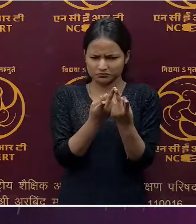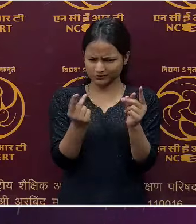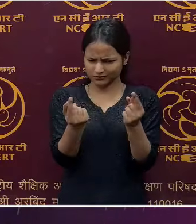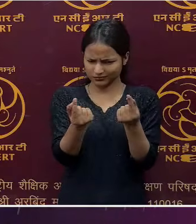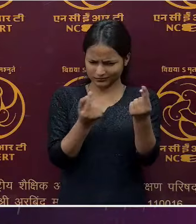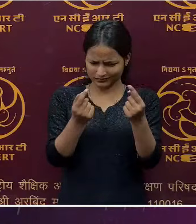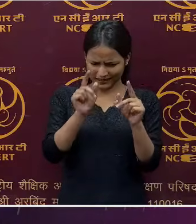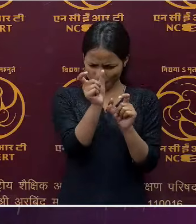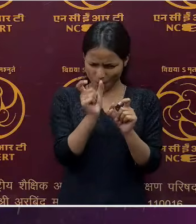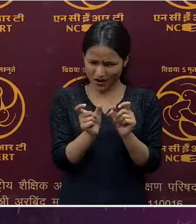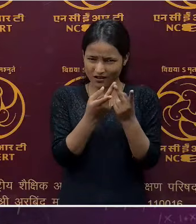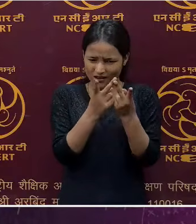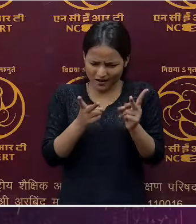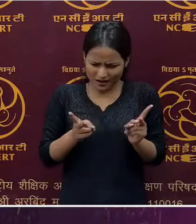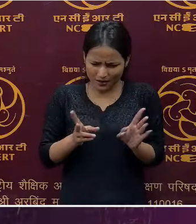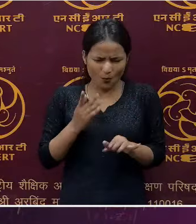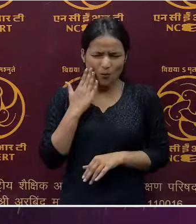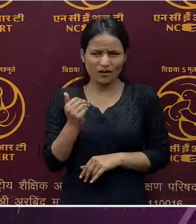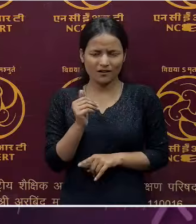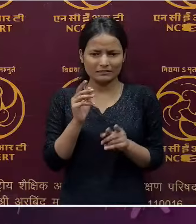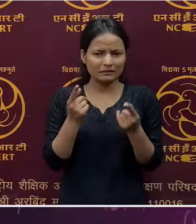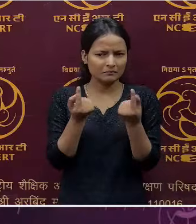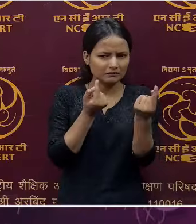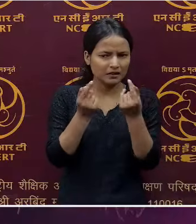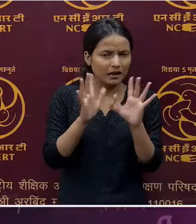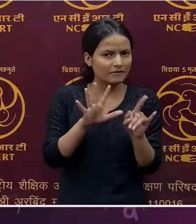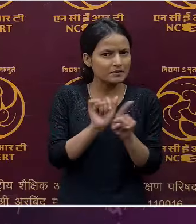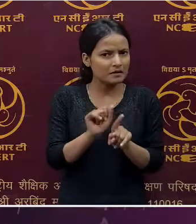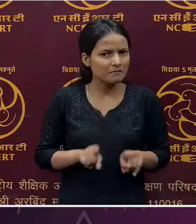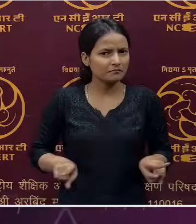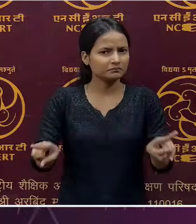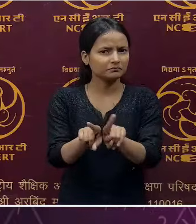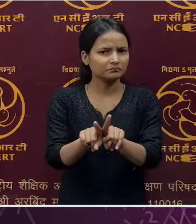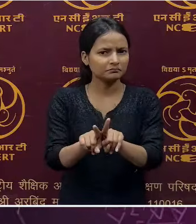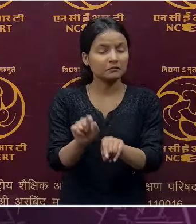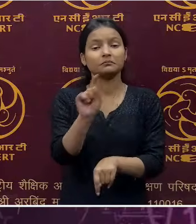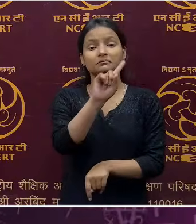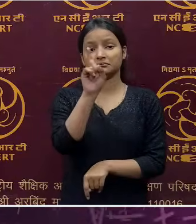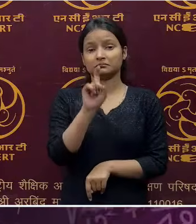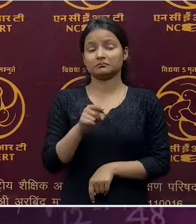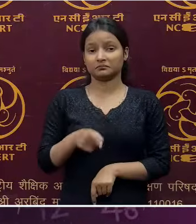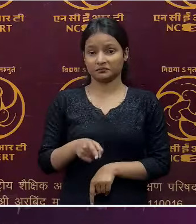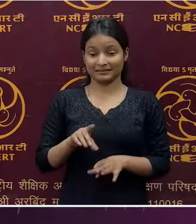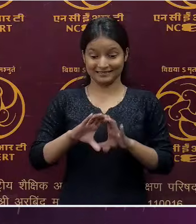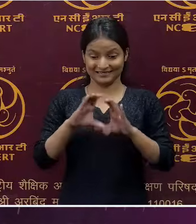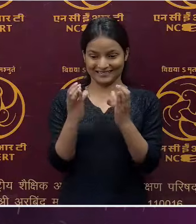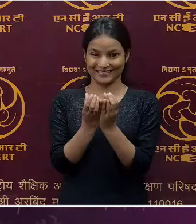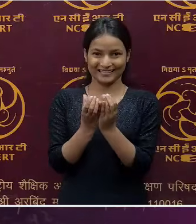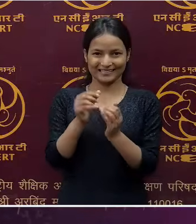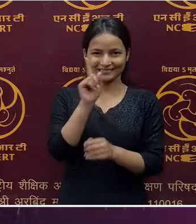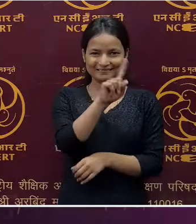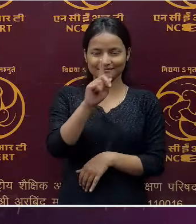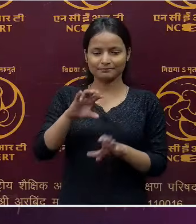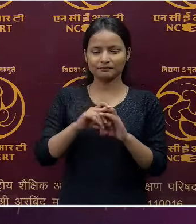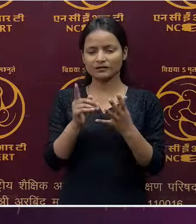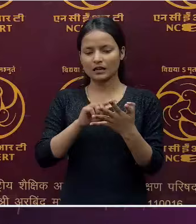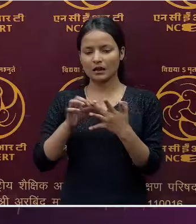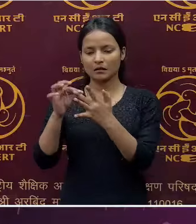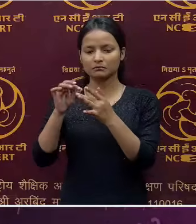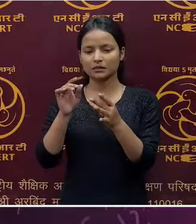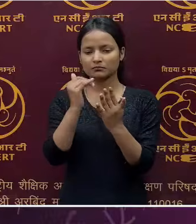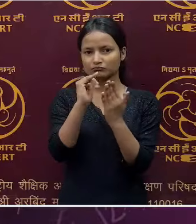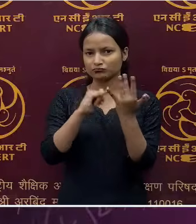these things. And in the when student choose in the class 11 subject as mathematics,